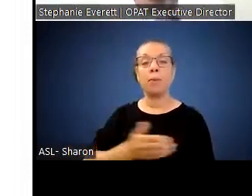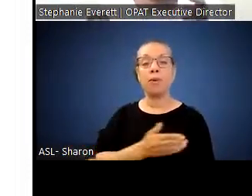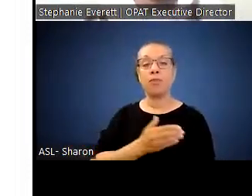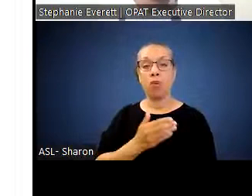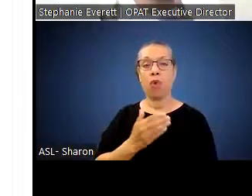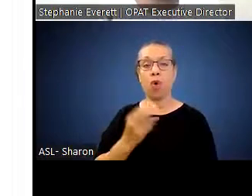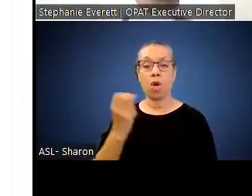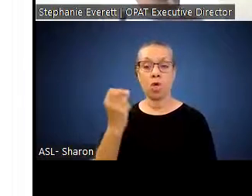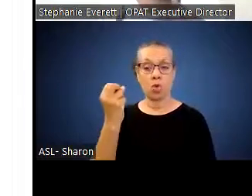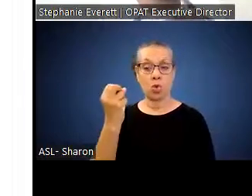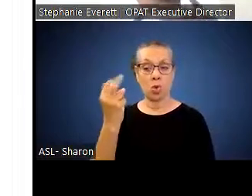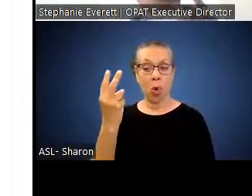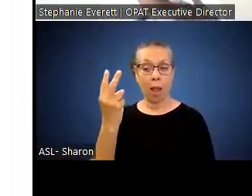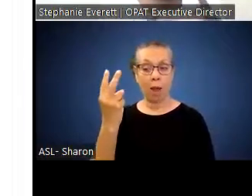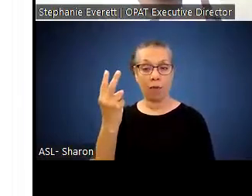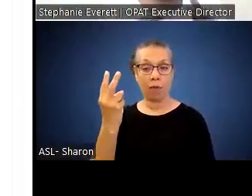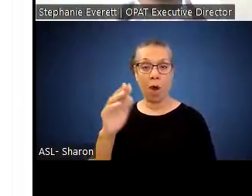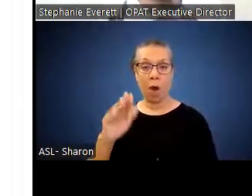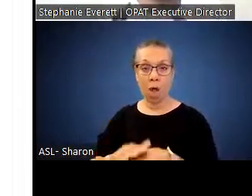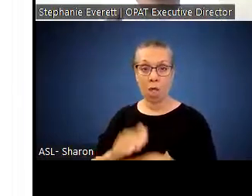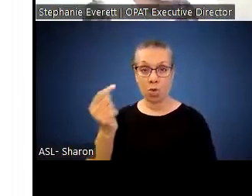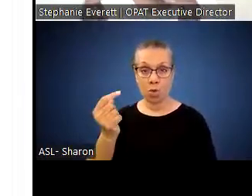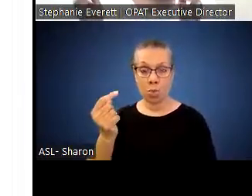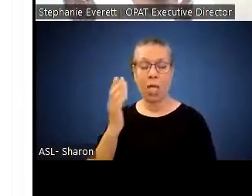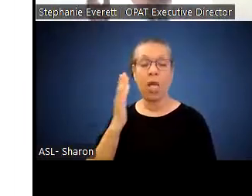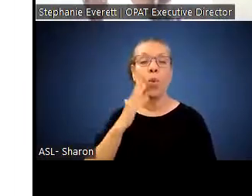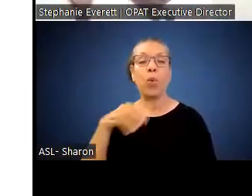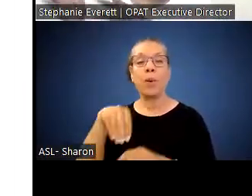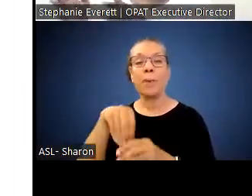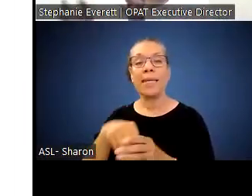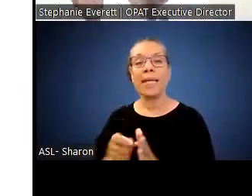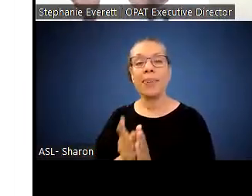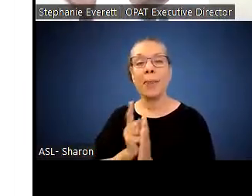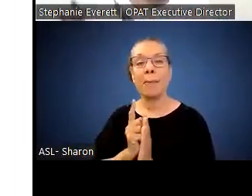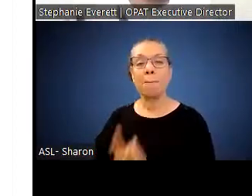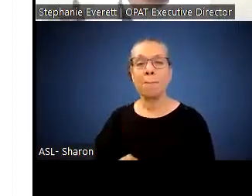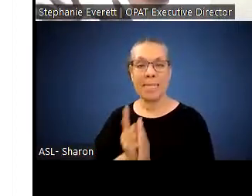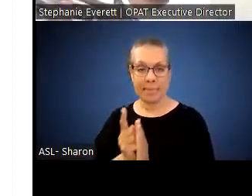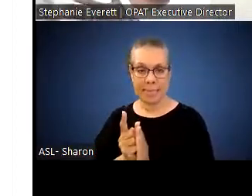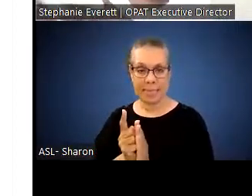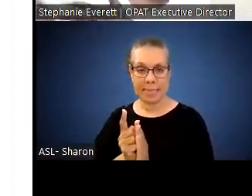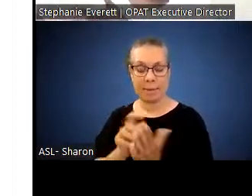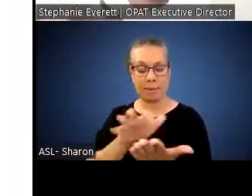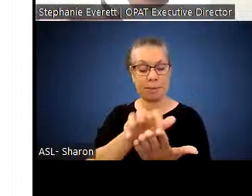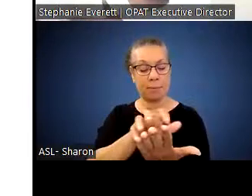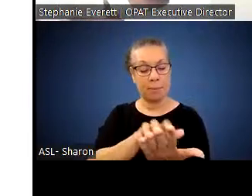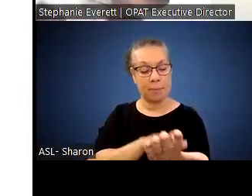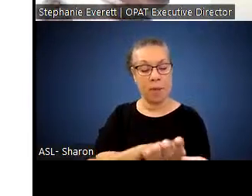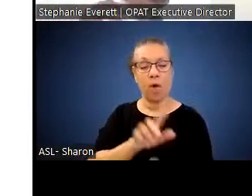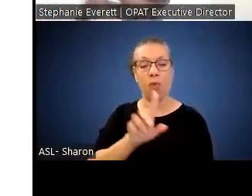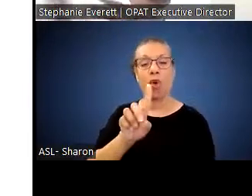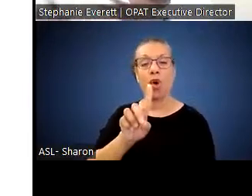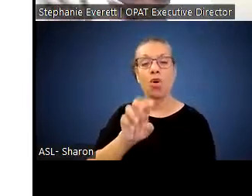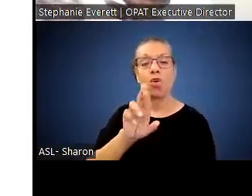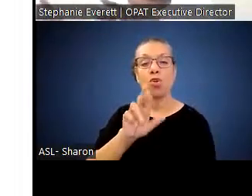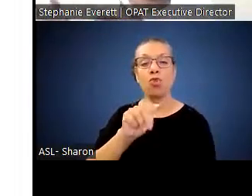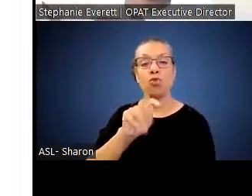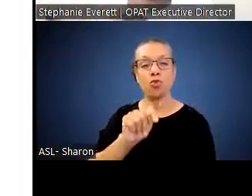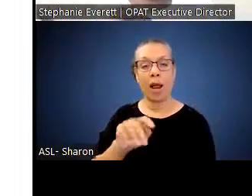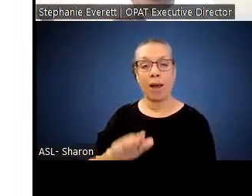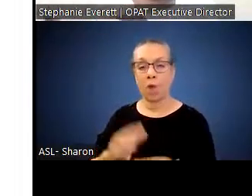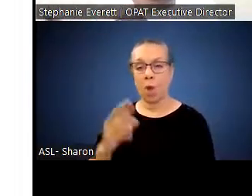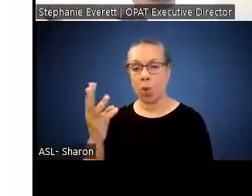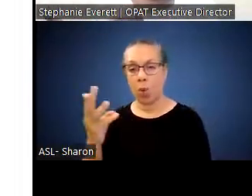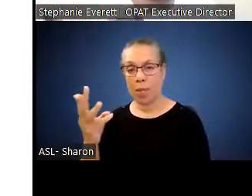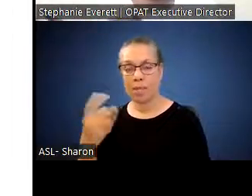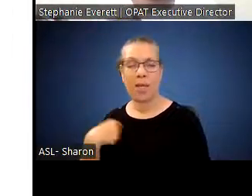Tuesday, we will also include it in the minutes that we post as a draft on Wednesday. We usually give ourselves like a week